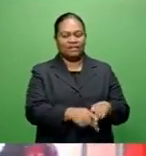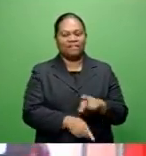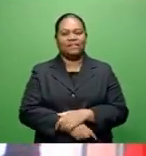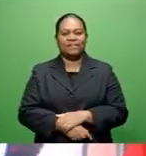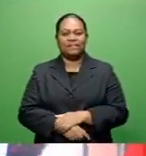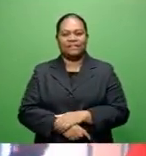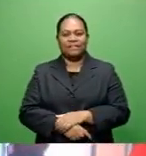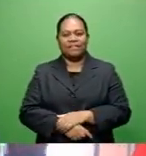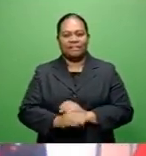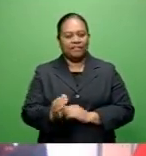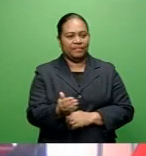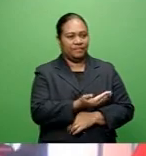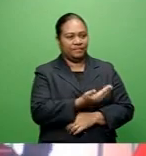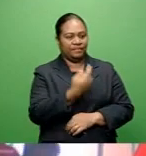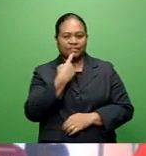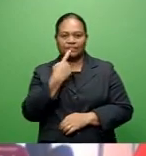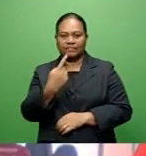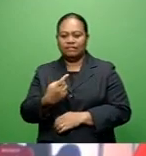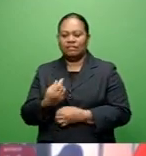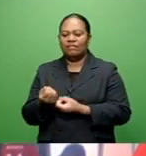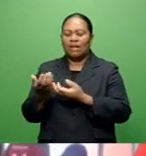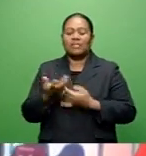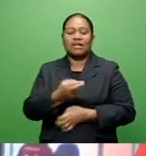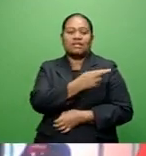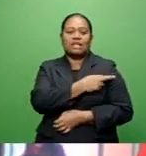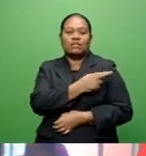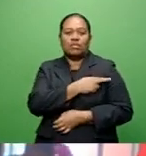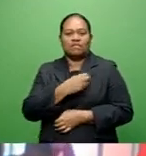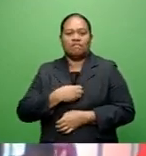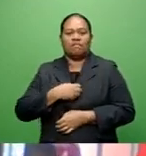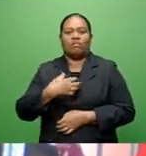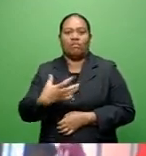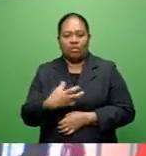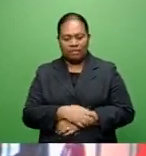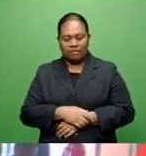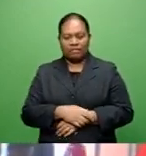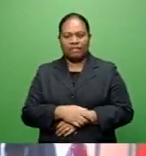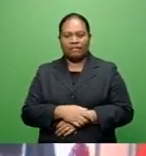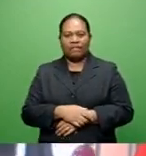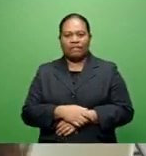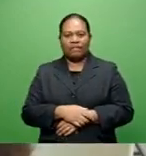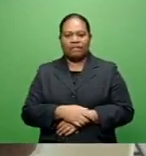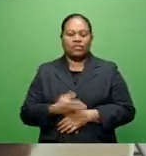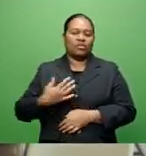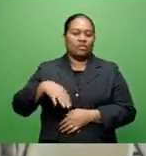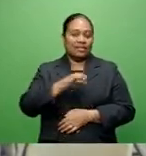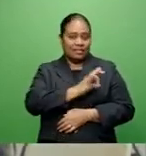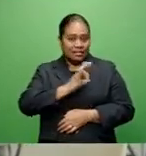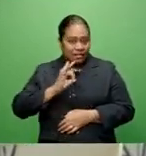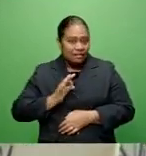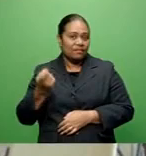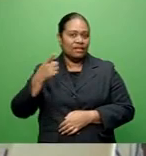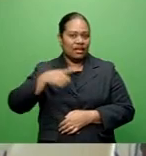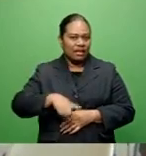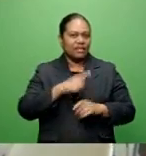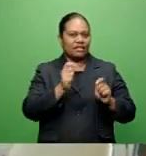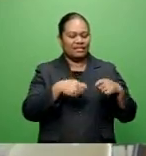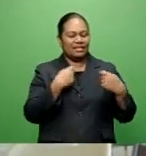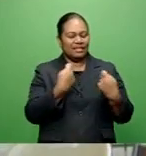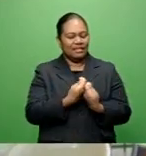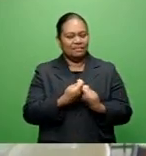bring more responsibility in terms of the teams and the official. They will